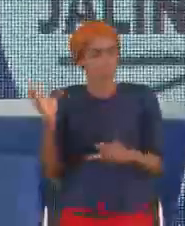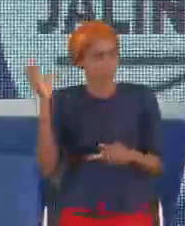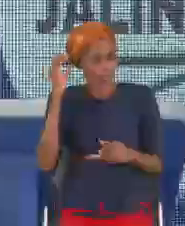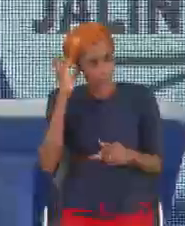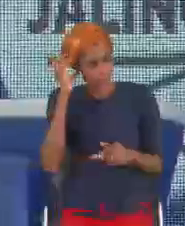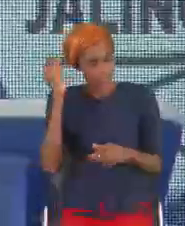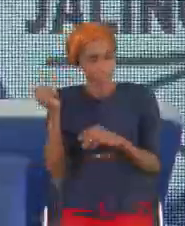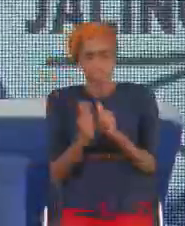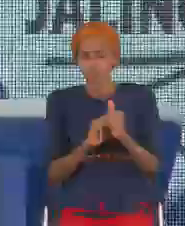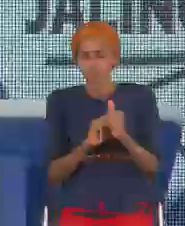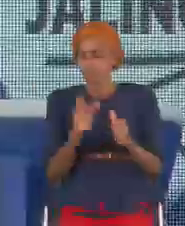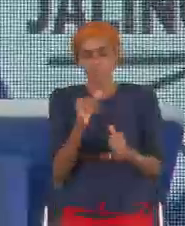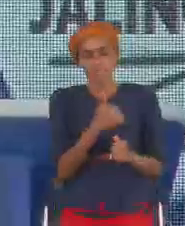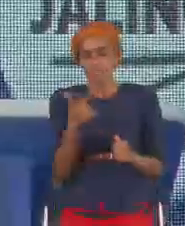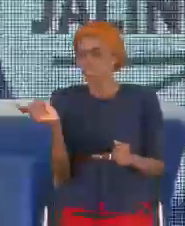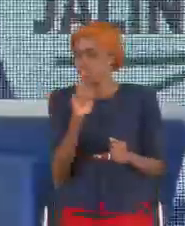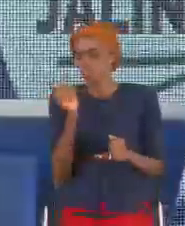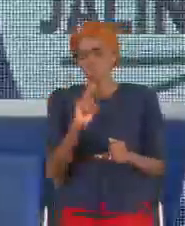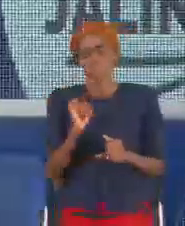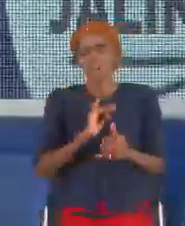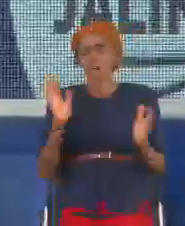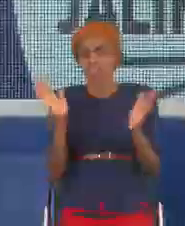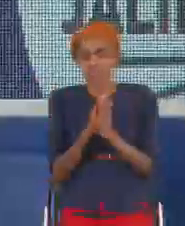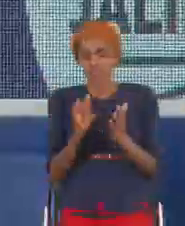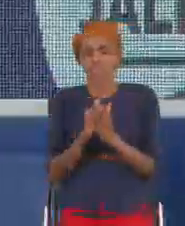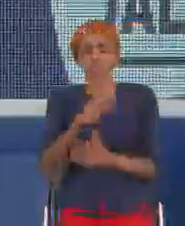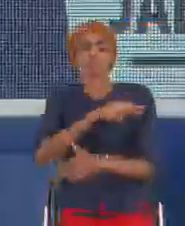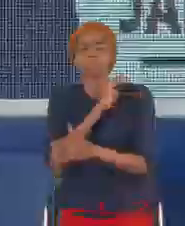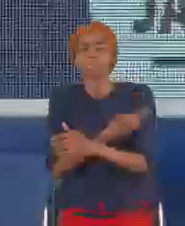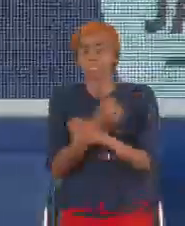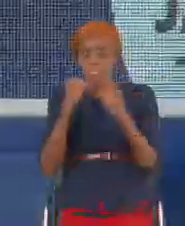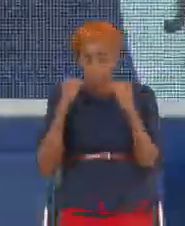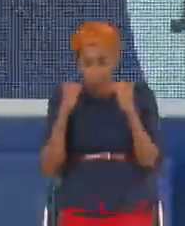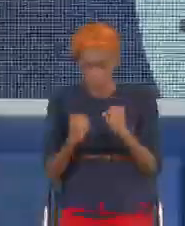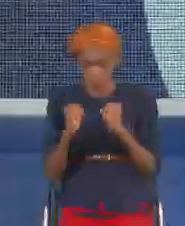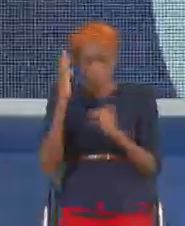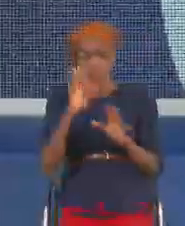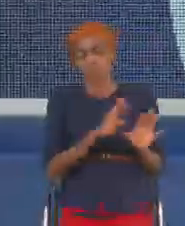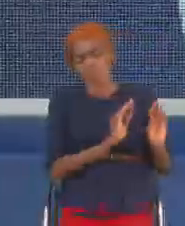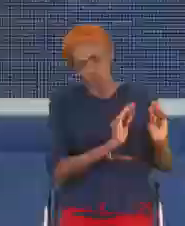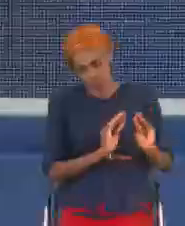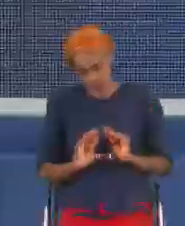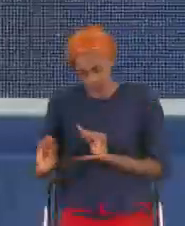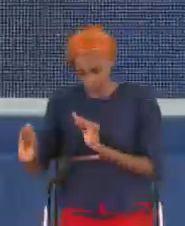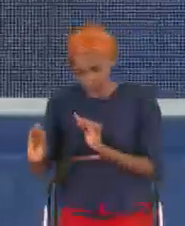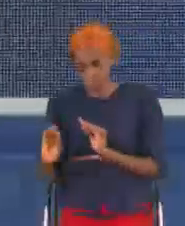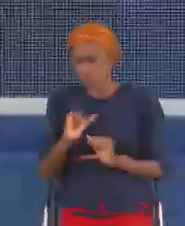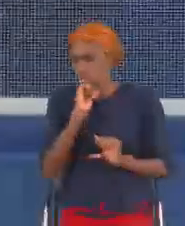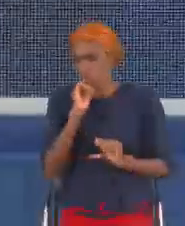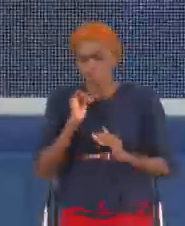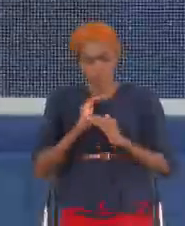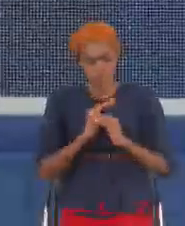anywhere, everywhere, I pray that your mighty power will move